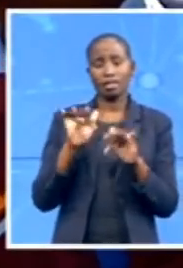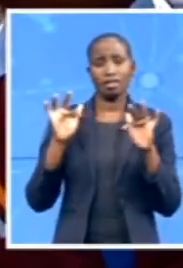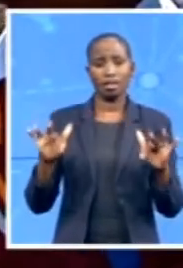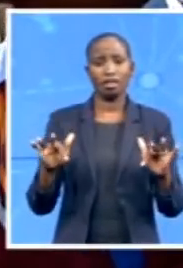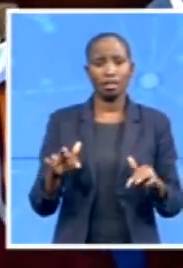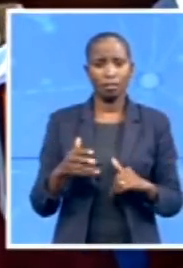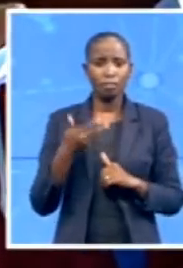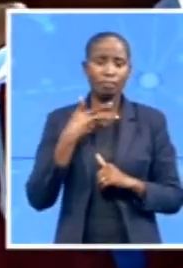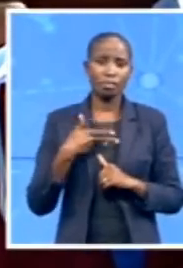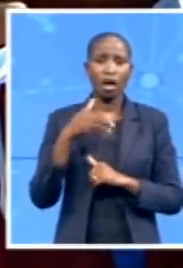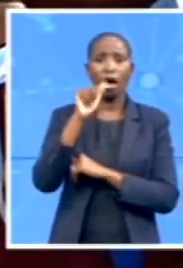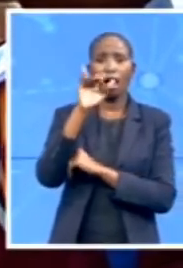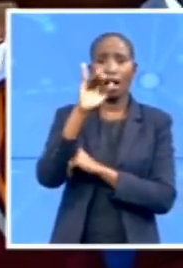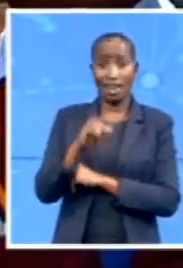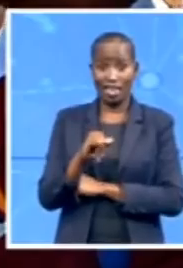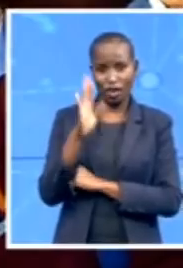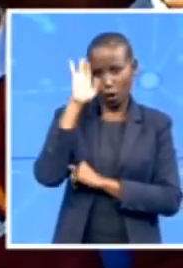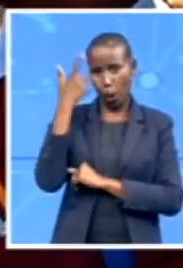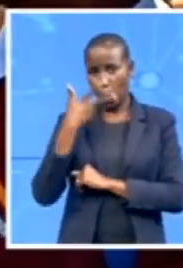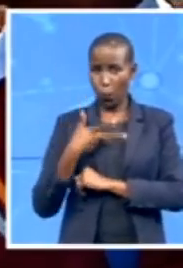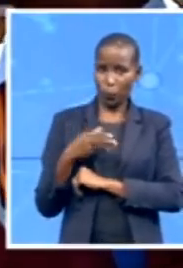know. So